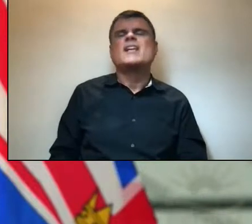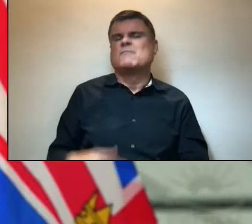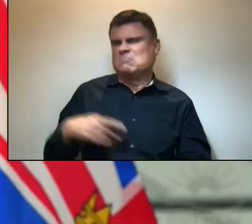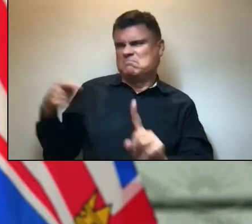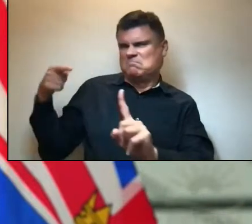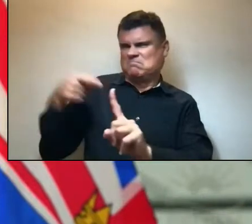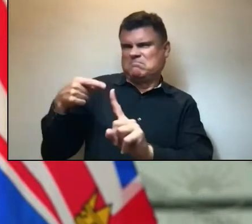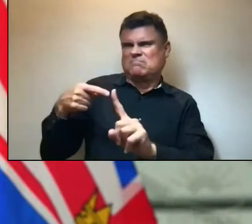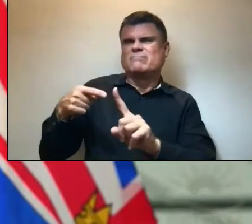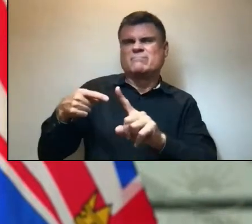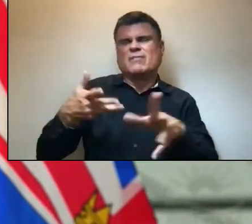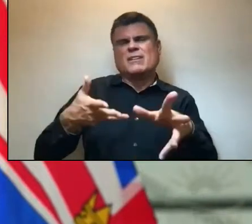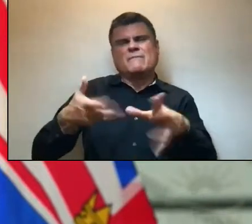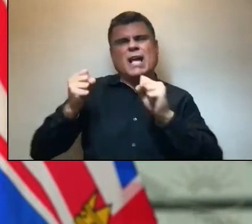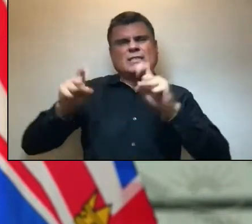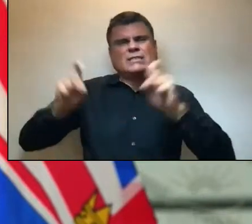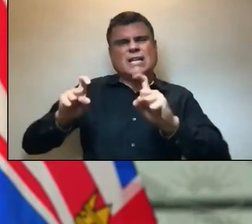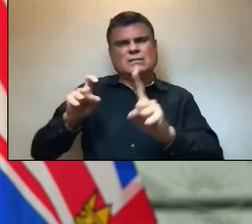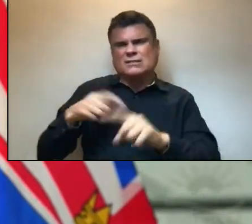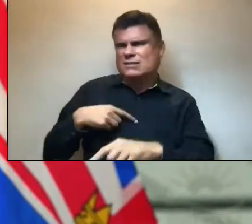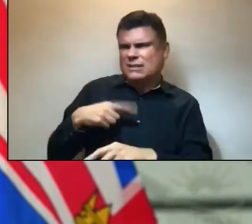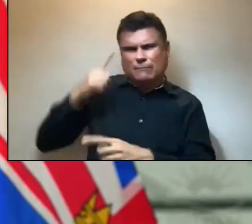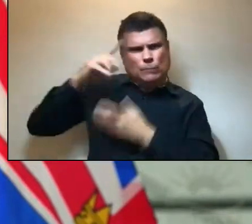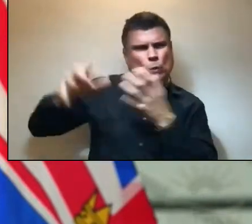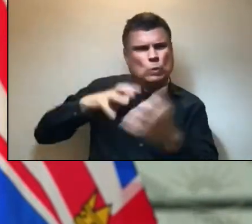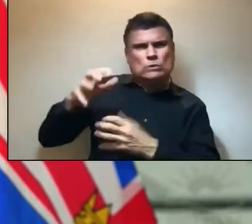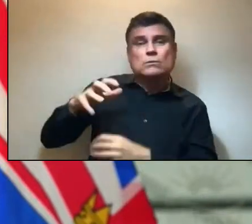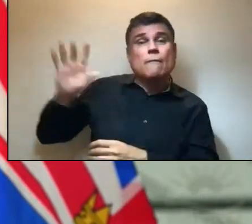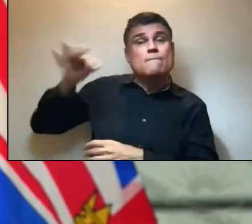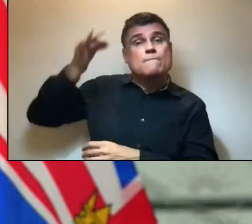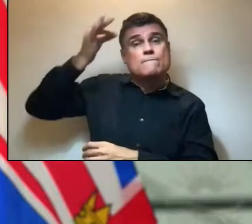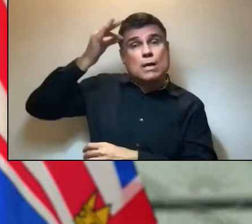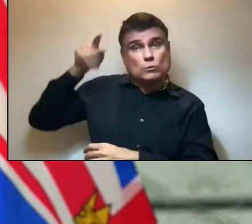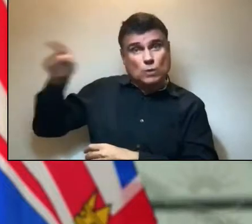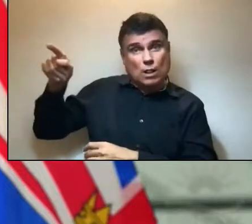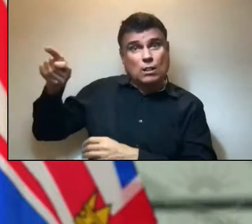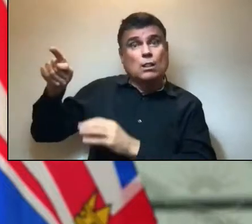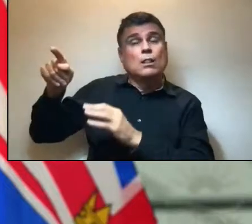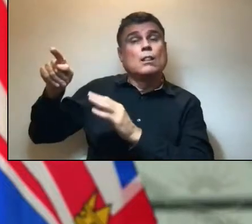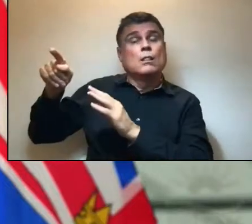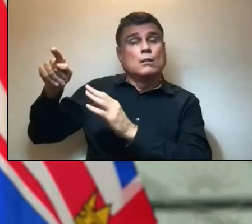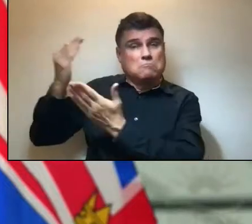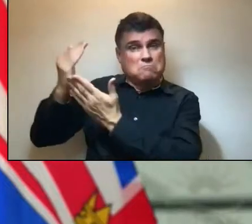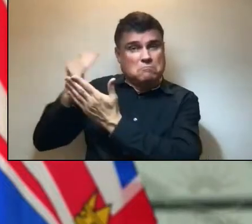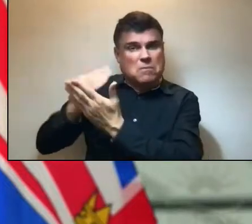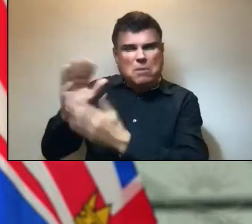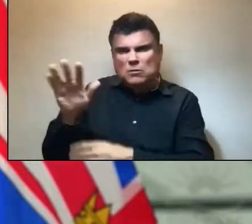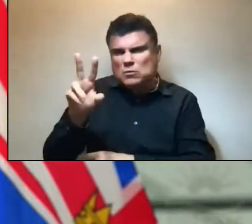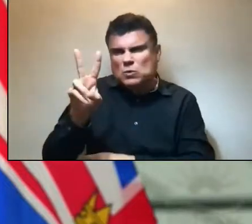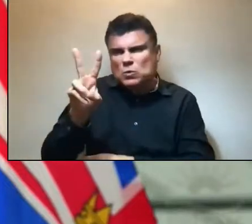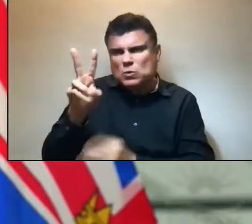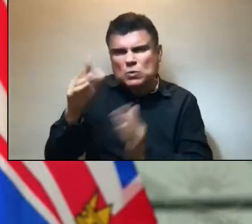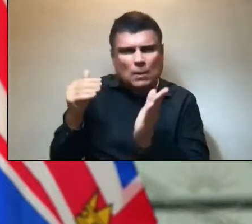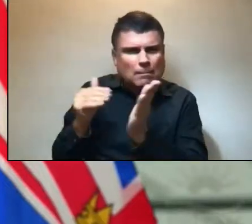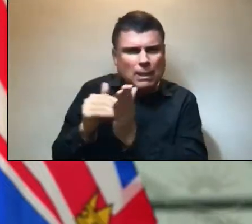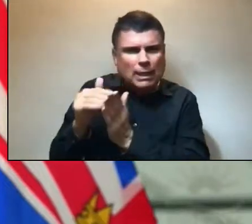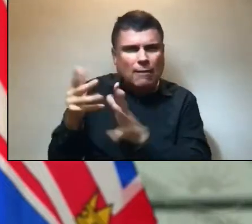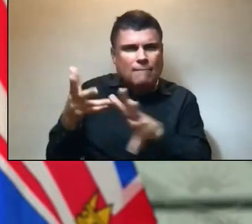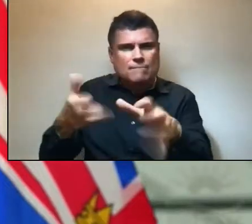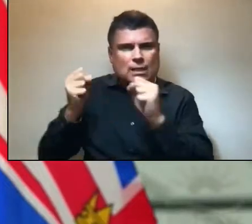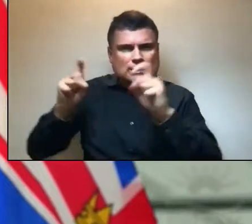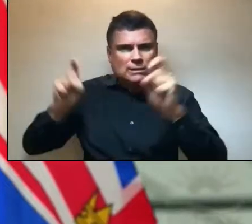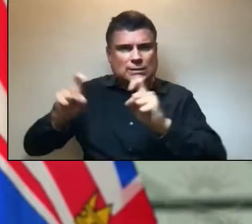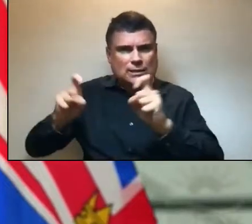federal documents show that we still have around 2 million rapid tests on hand. So how many of those can be taken at home, and why not